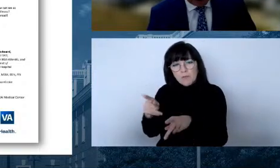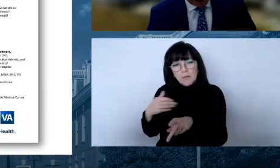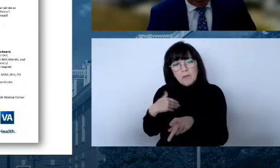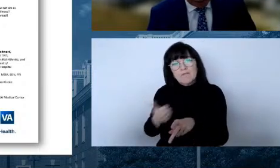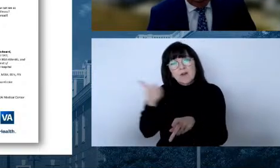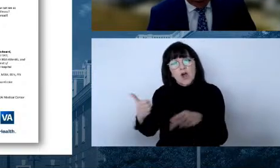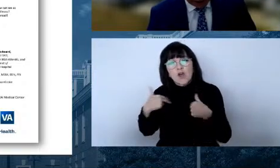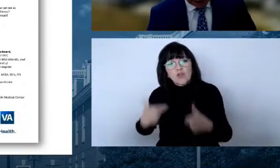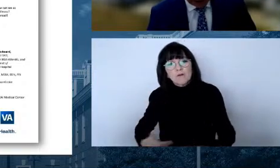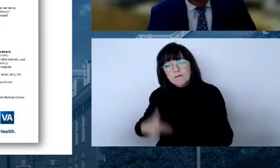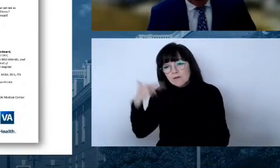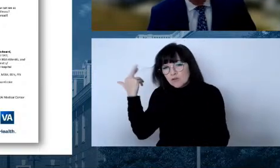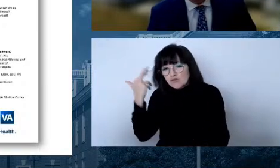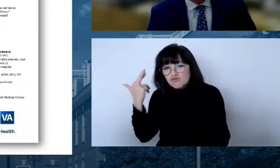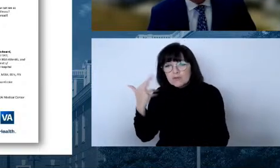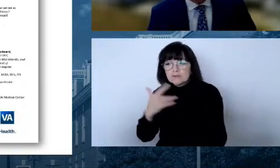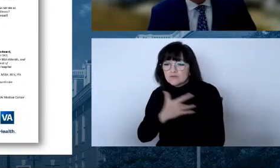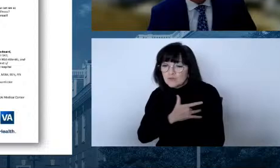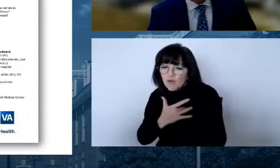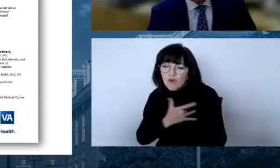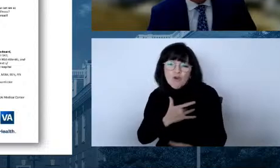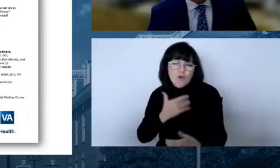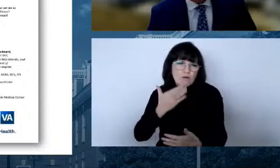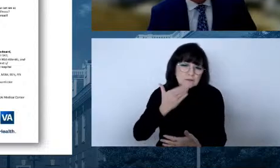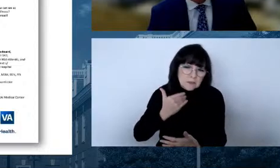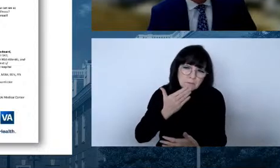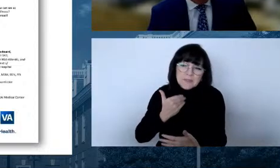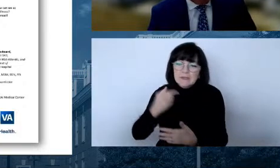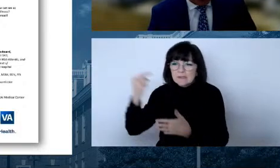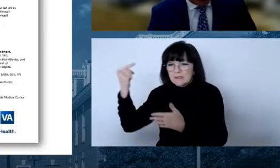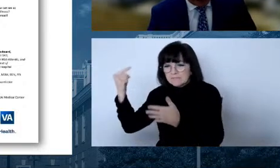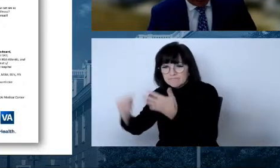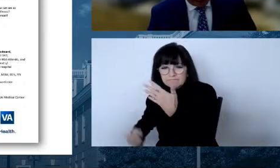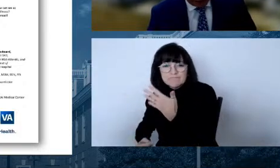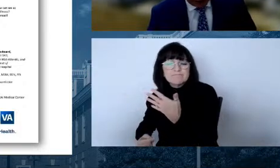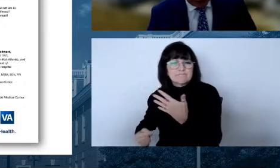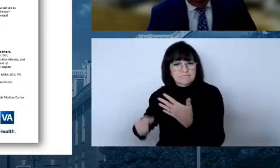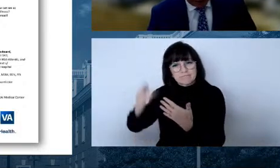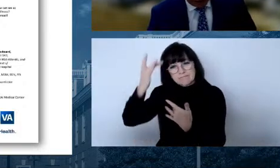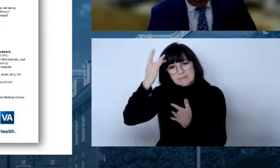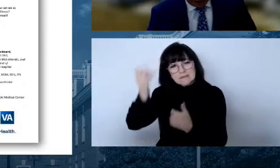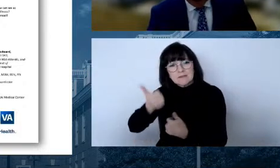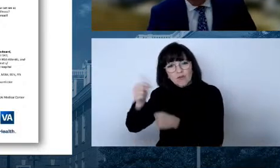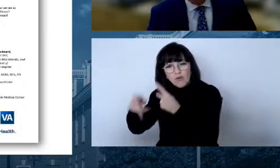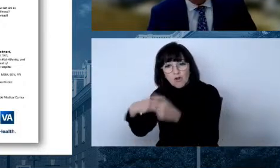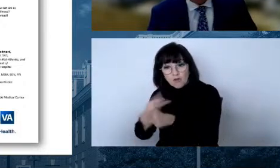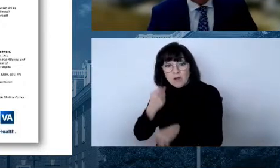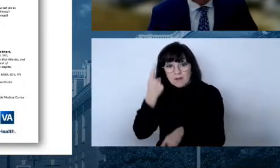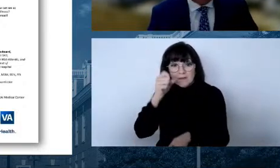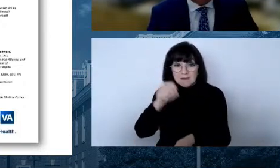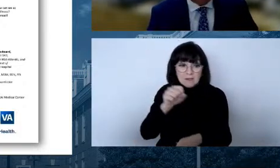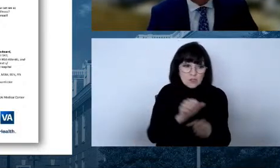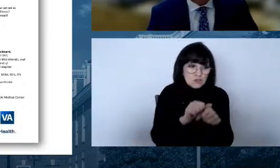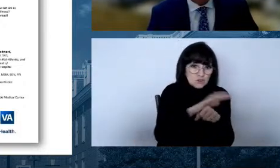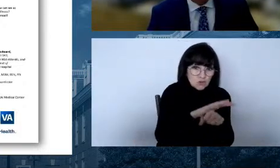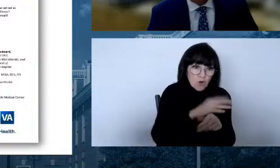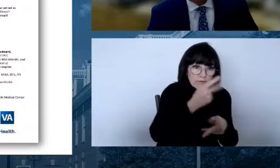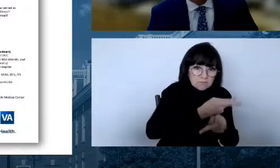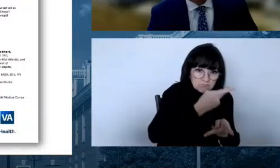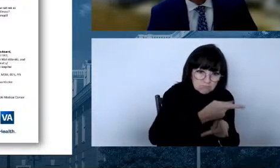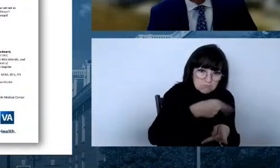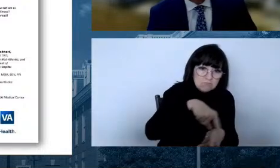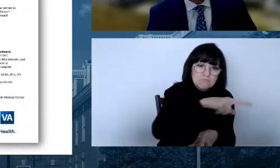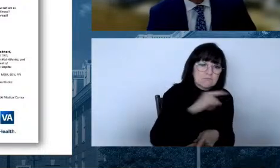things that the governor and the secretary have spoken about. And I'll talk about that a little bit right now. One of them that's been repeated many times,